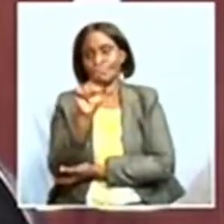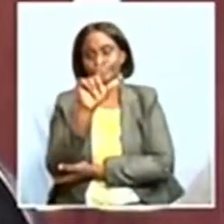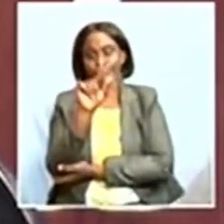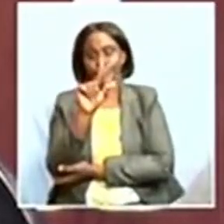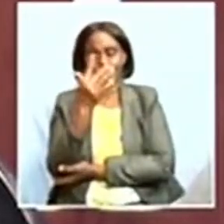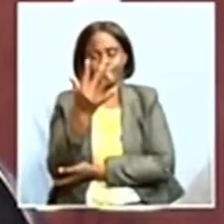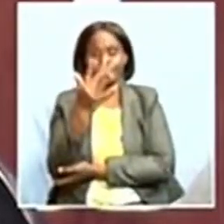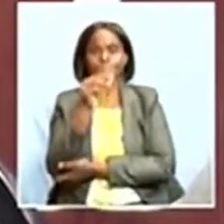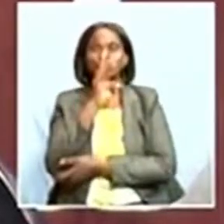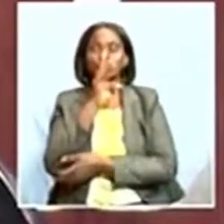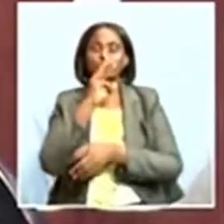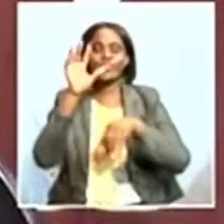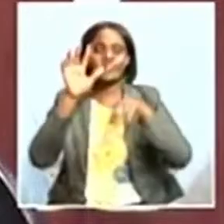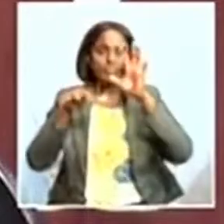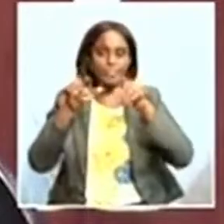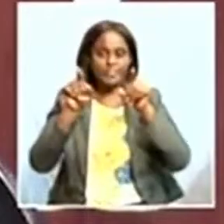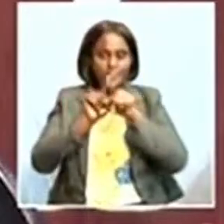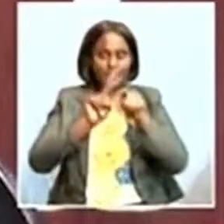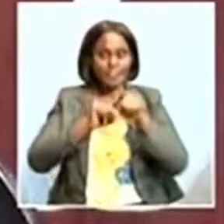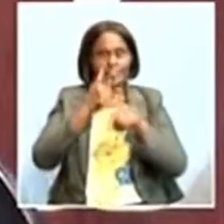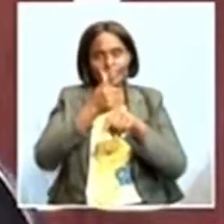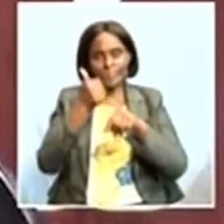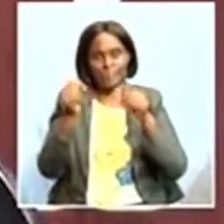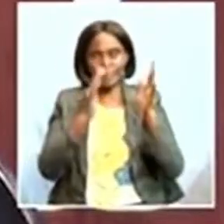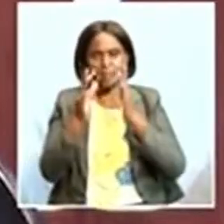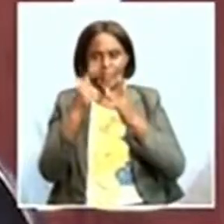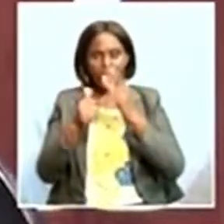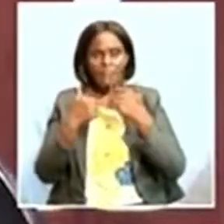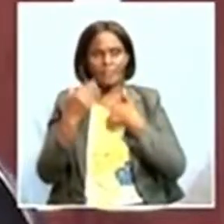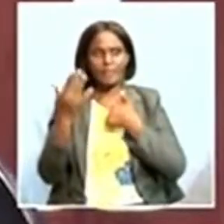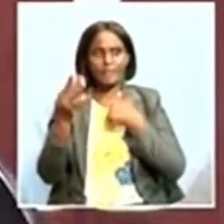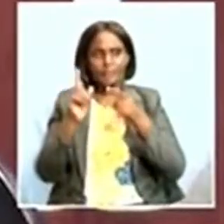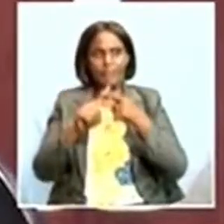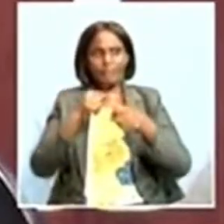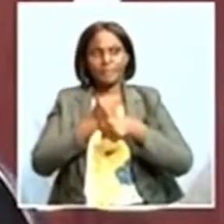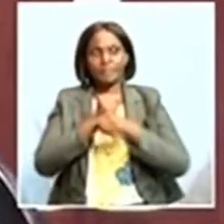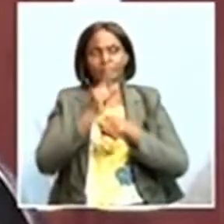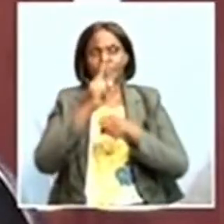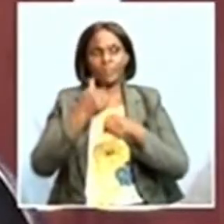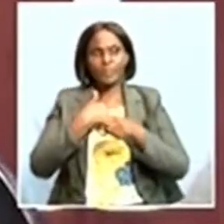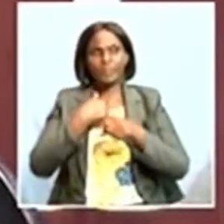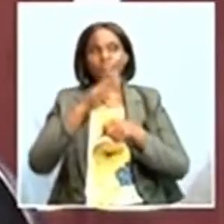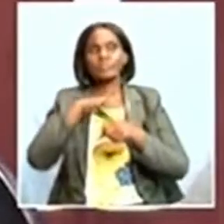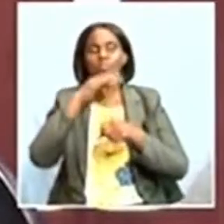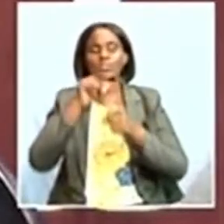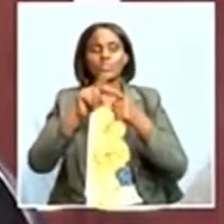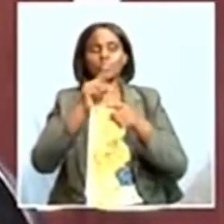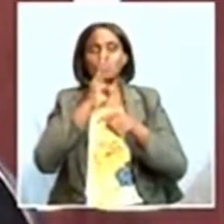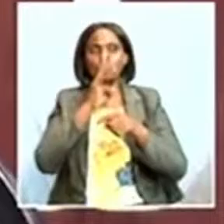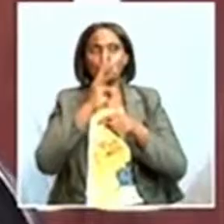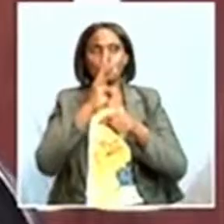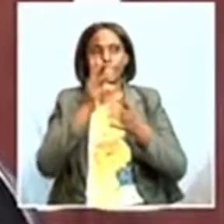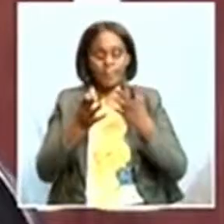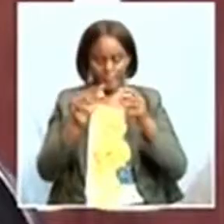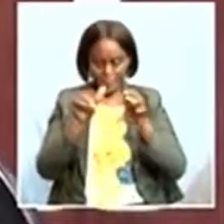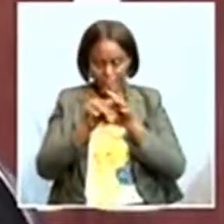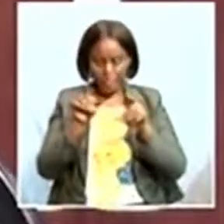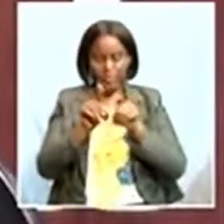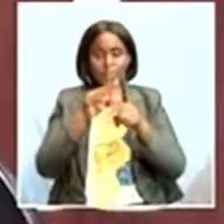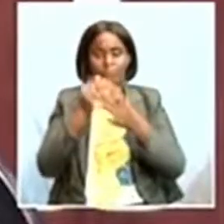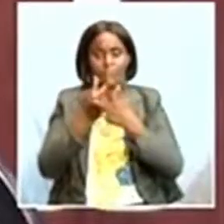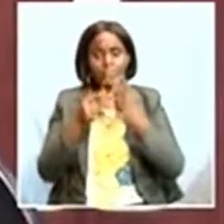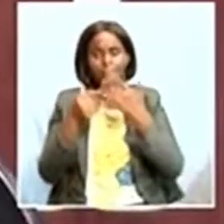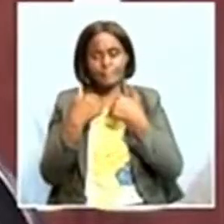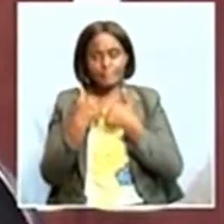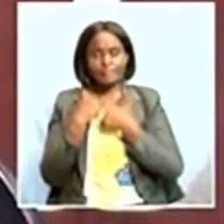of the question, what other measures are being taken to ensure adequate supply of water is delivered